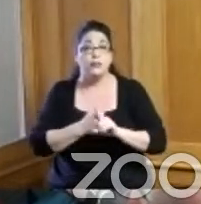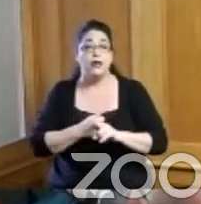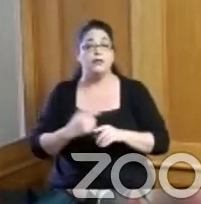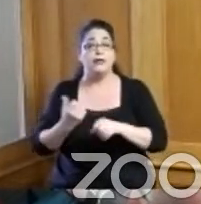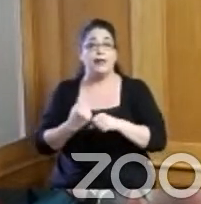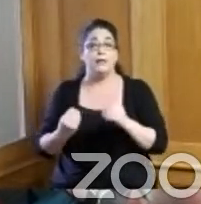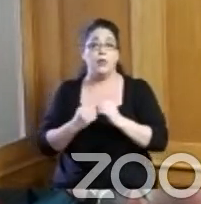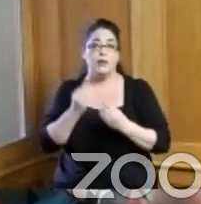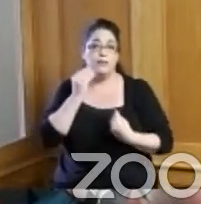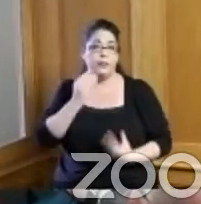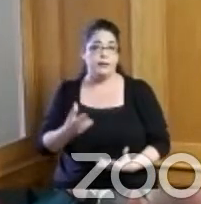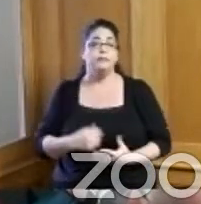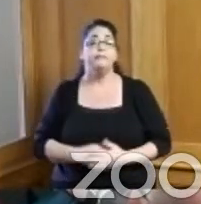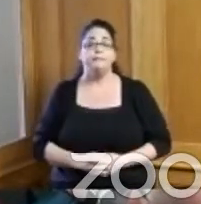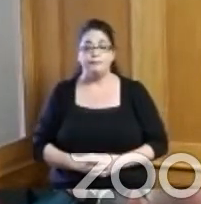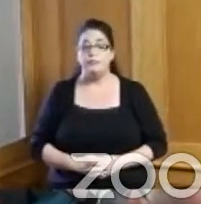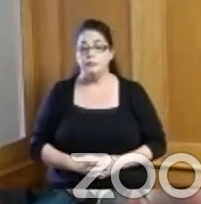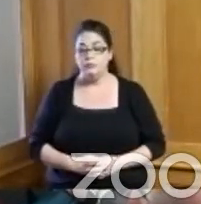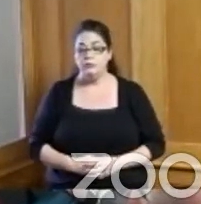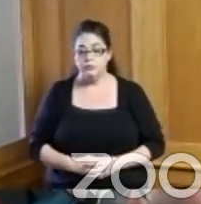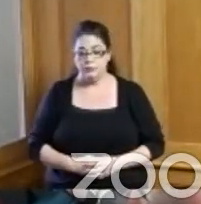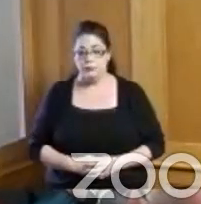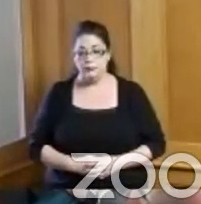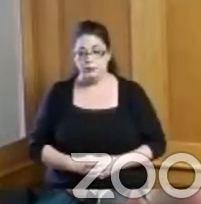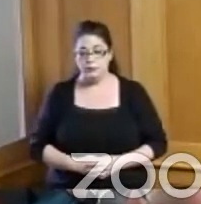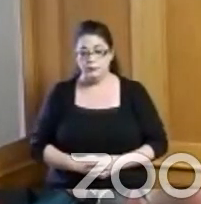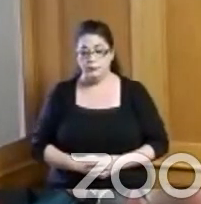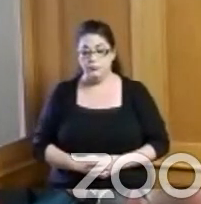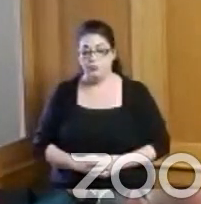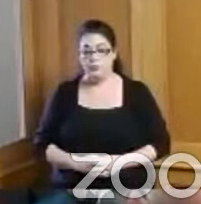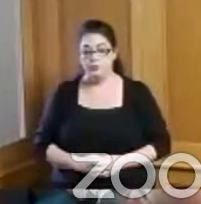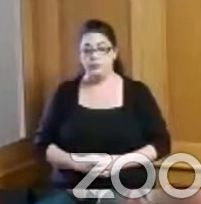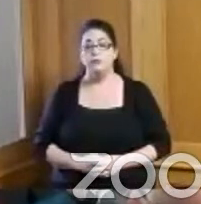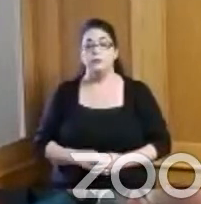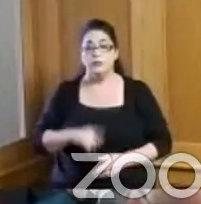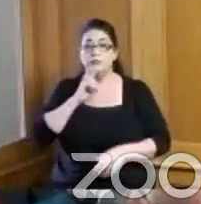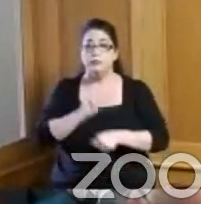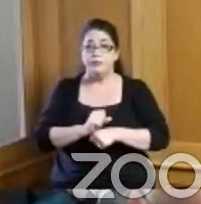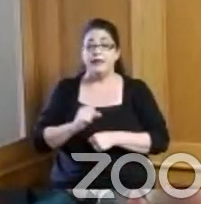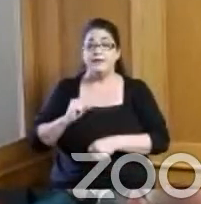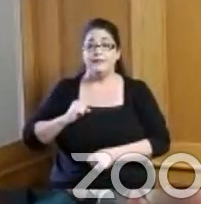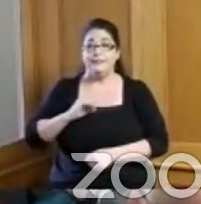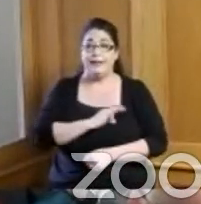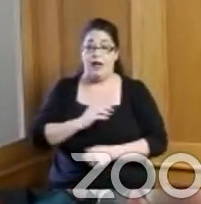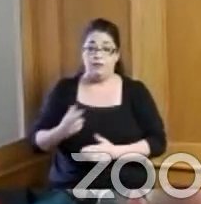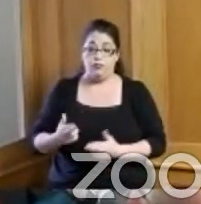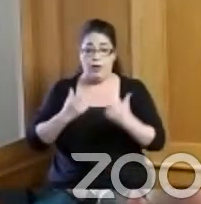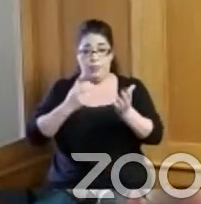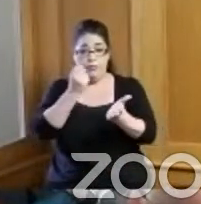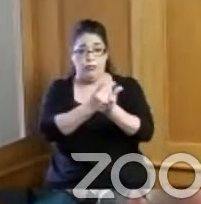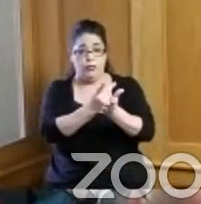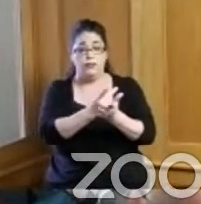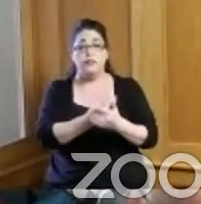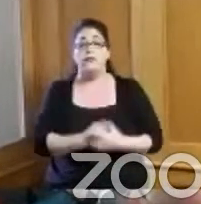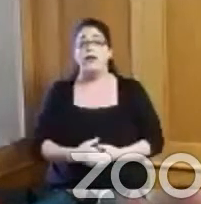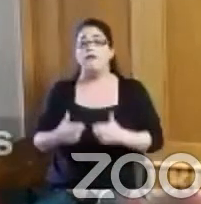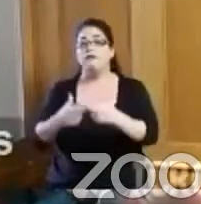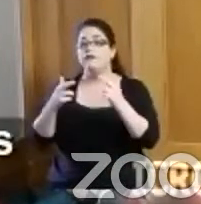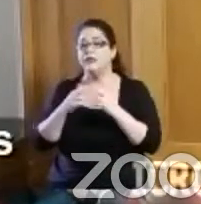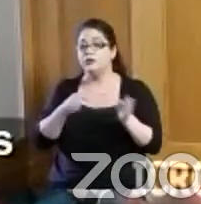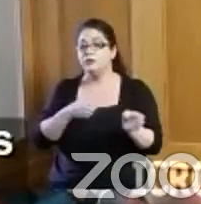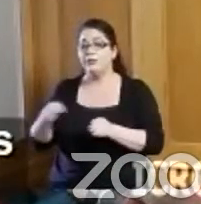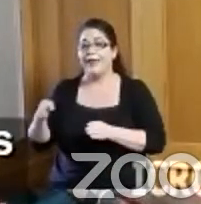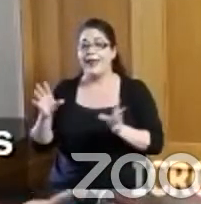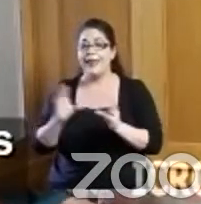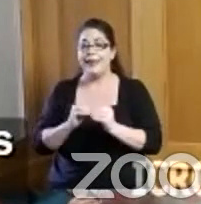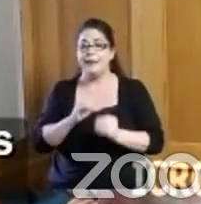information. Then we did have staff's recommendation of approval. There was a Regional Planning Commission public meeting that was held